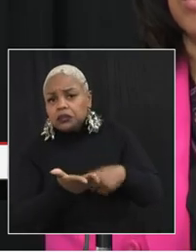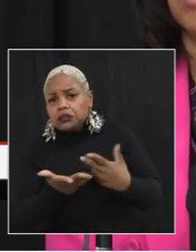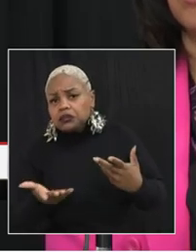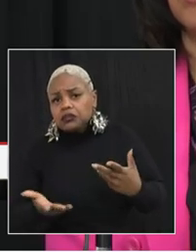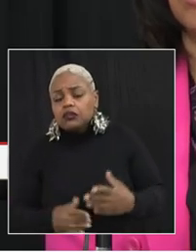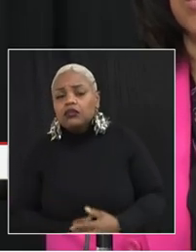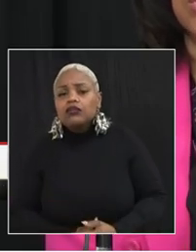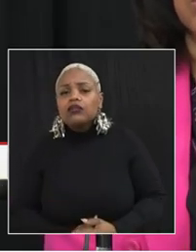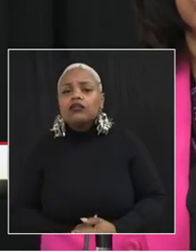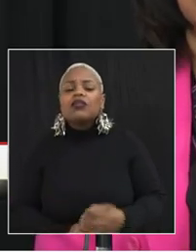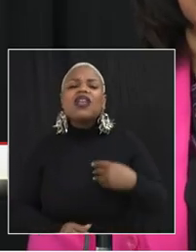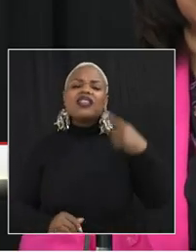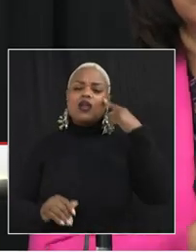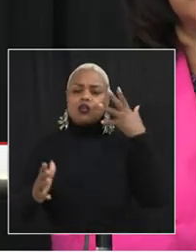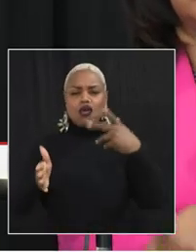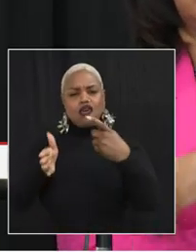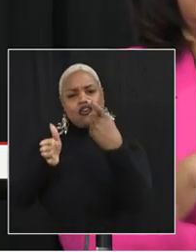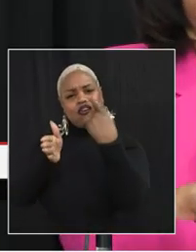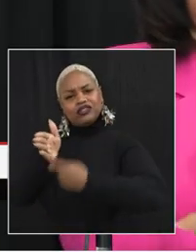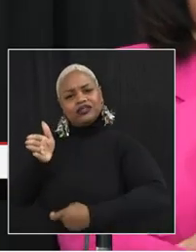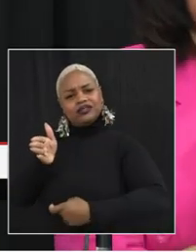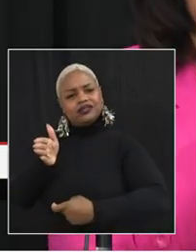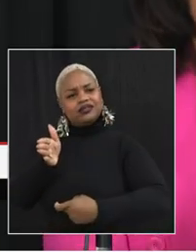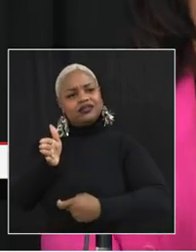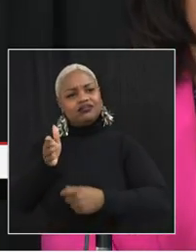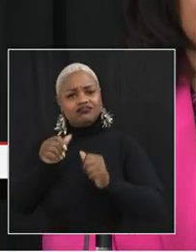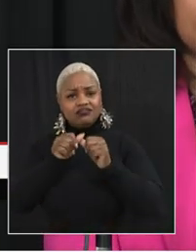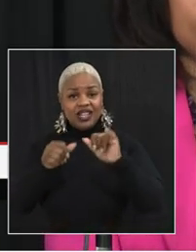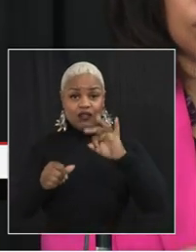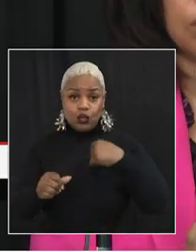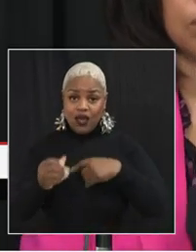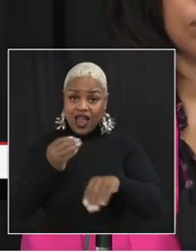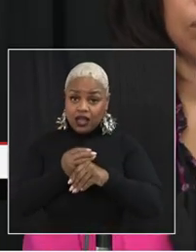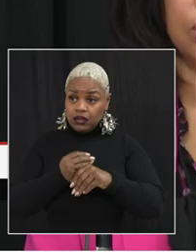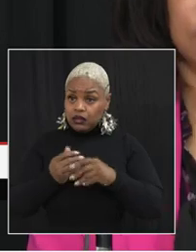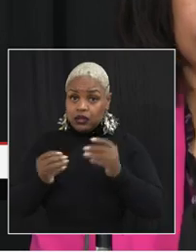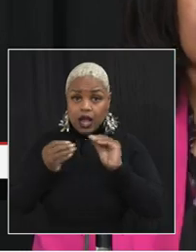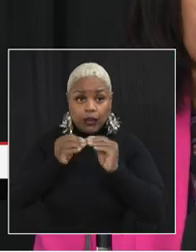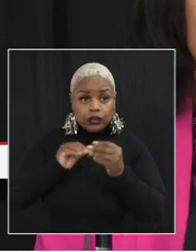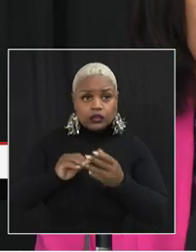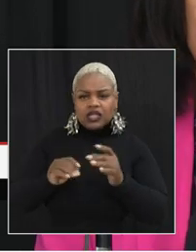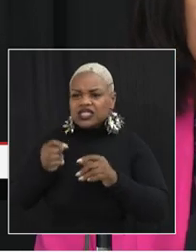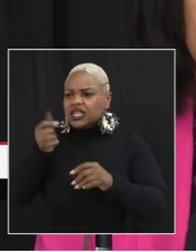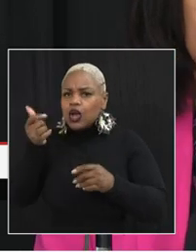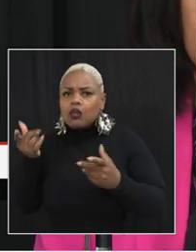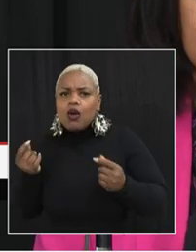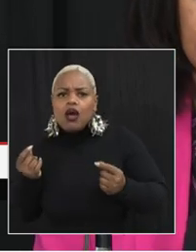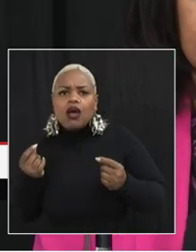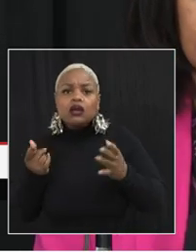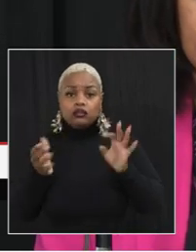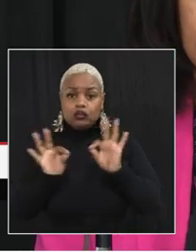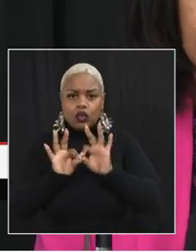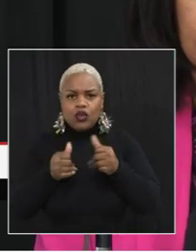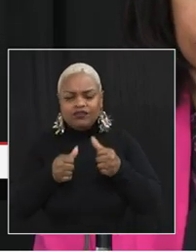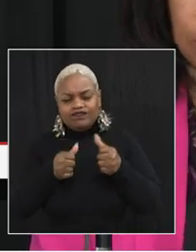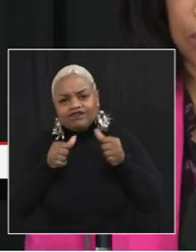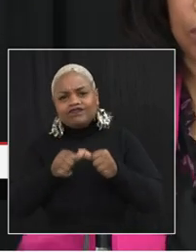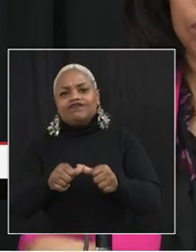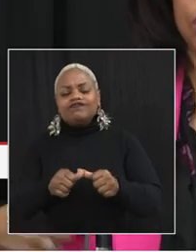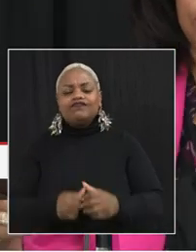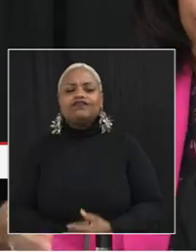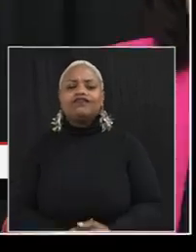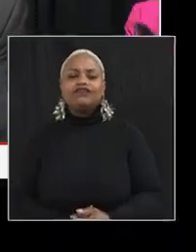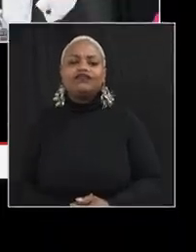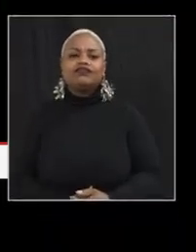continuing to do what we do now, what's the cost of achieving the goals that the mayor has laid out, and then finally, what